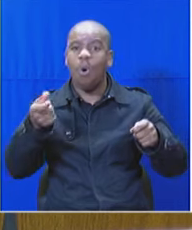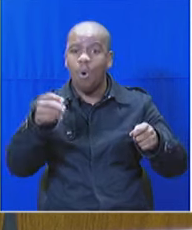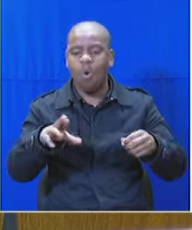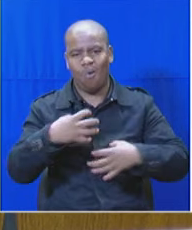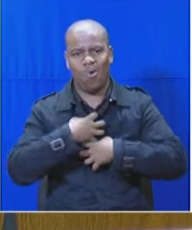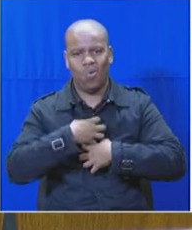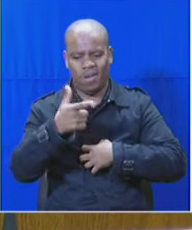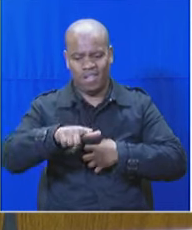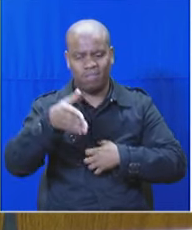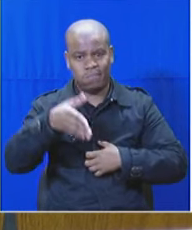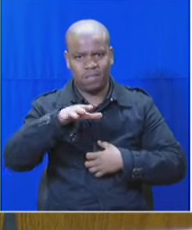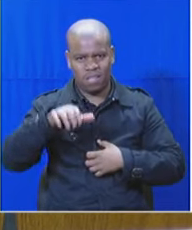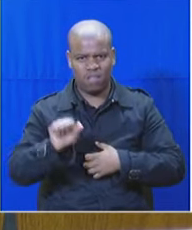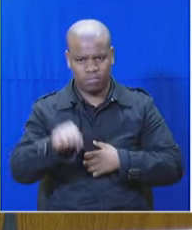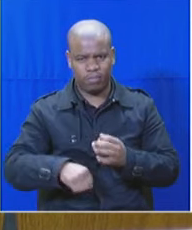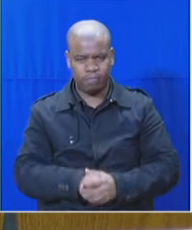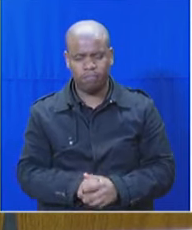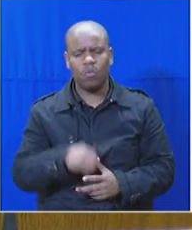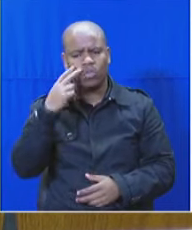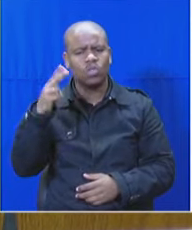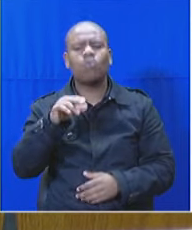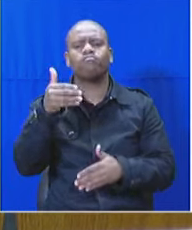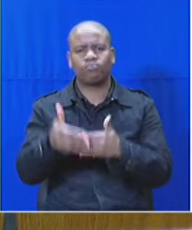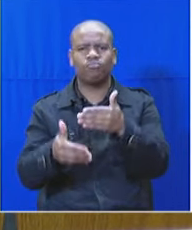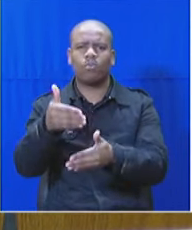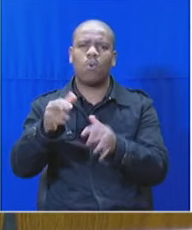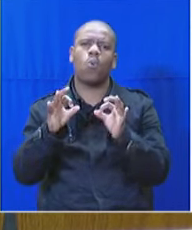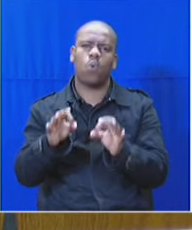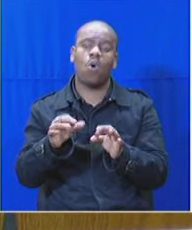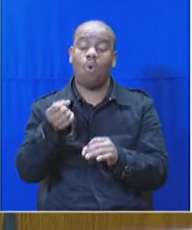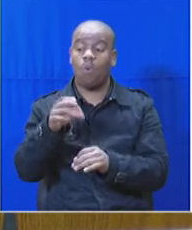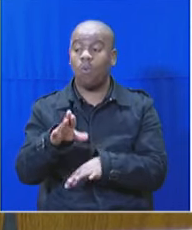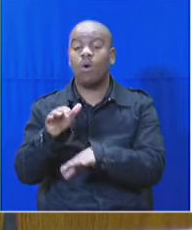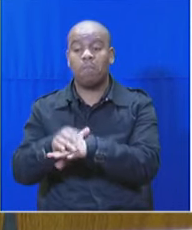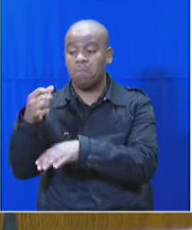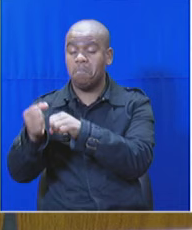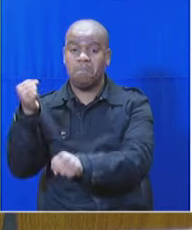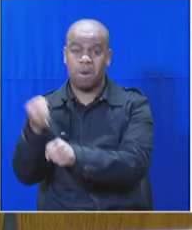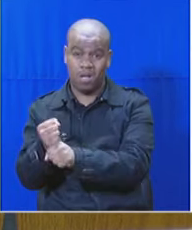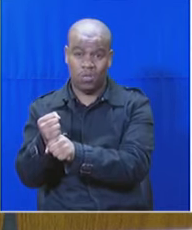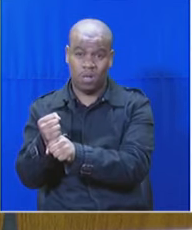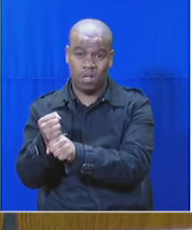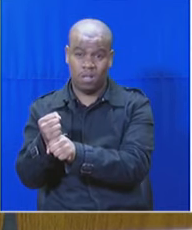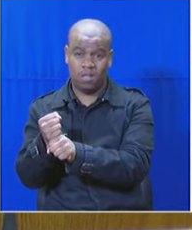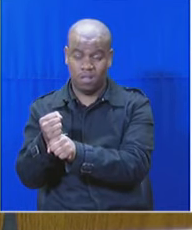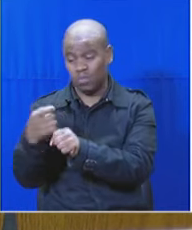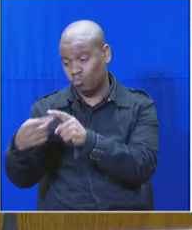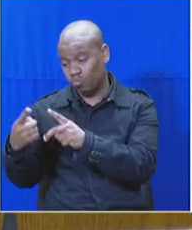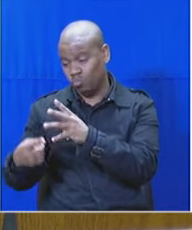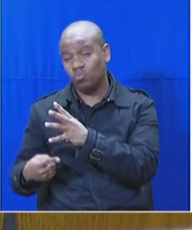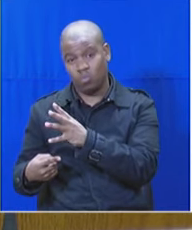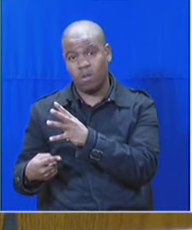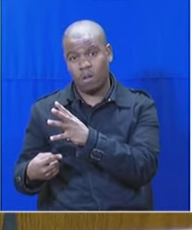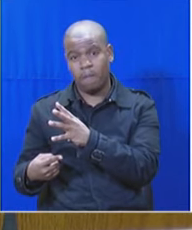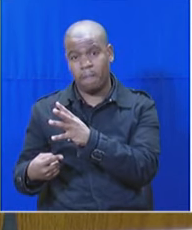and interest from the sector. The use of annual rate